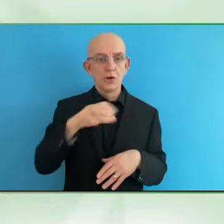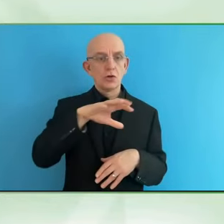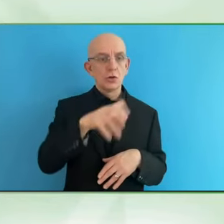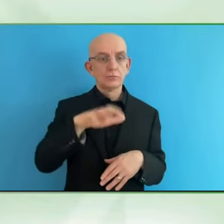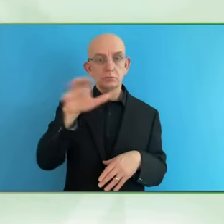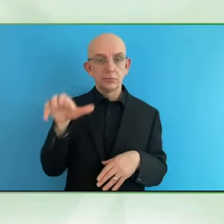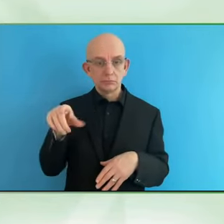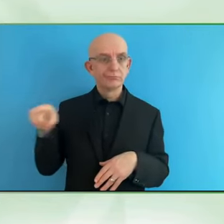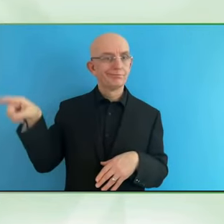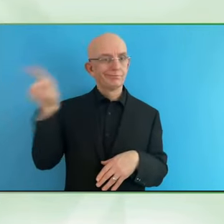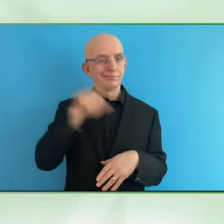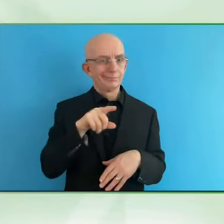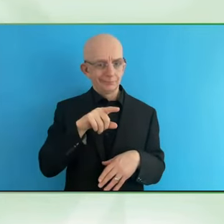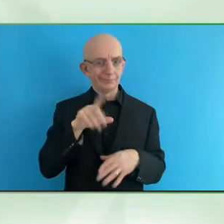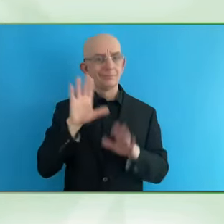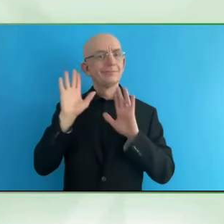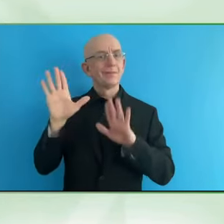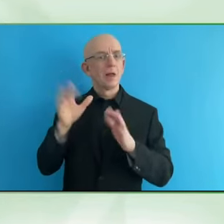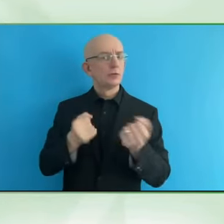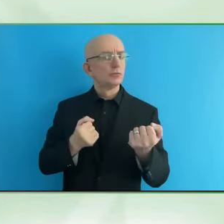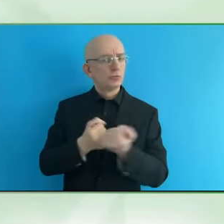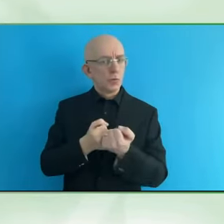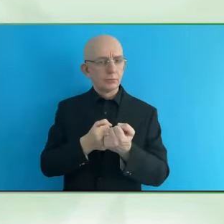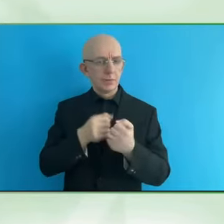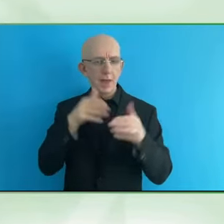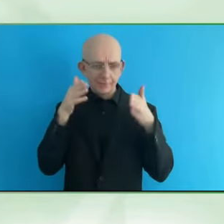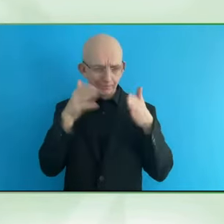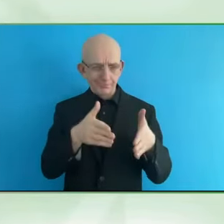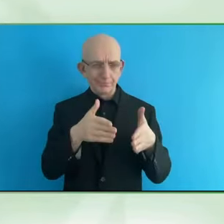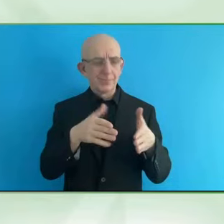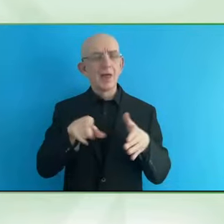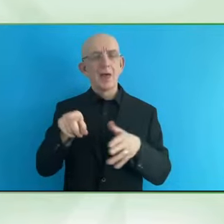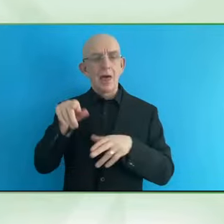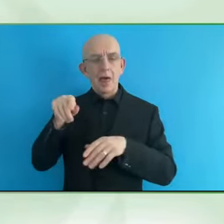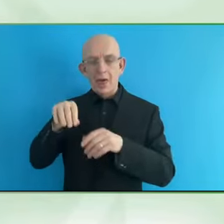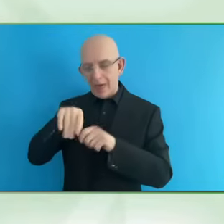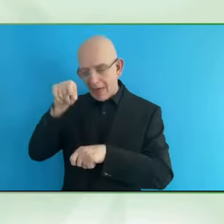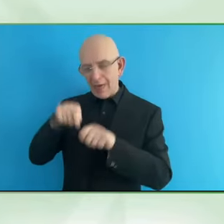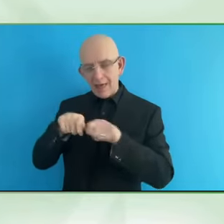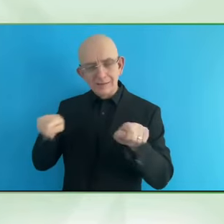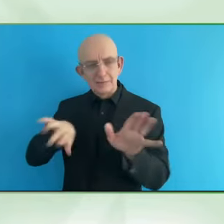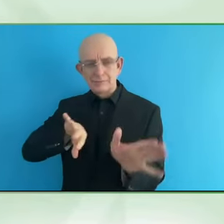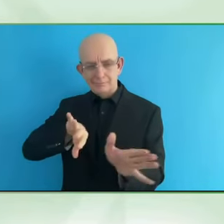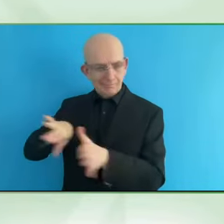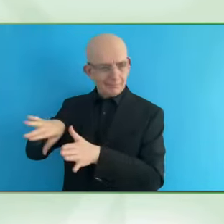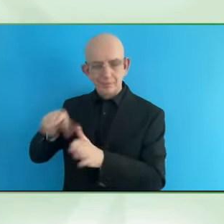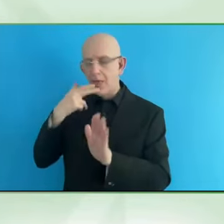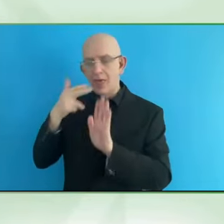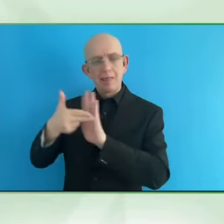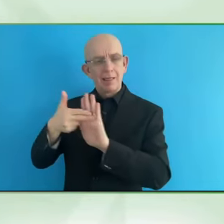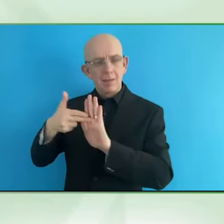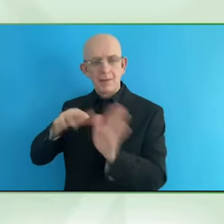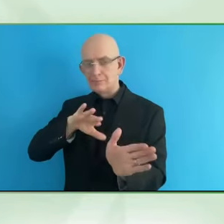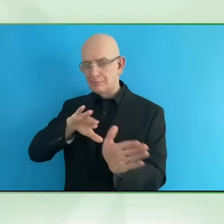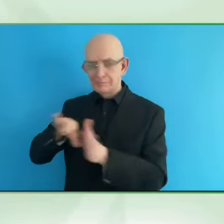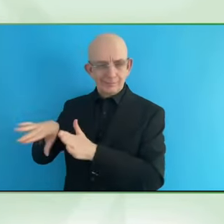child is behaving in ways or is showing an indication that more support is needed, it doesn't really matter